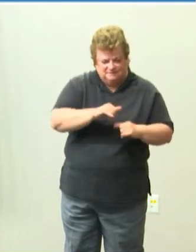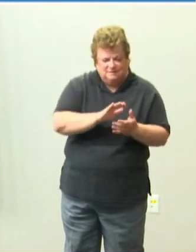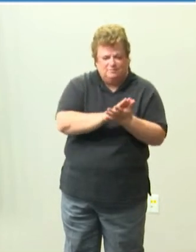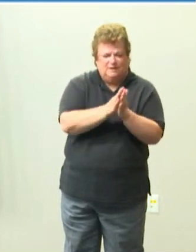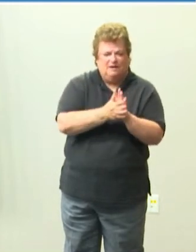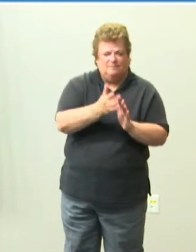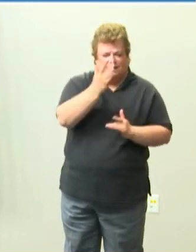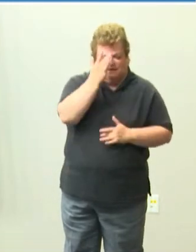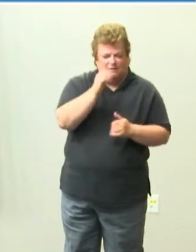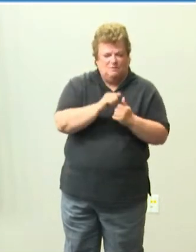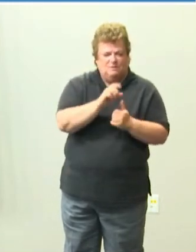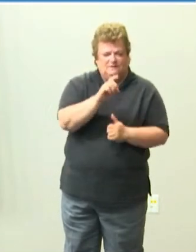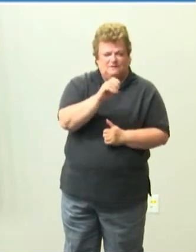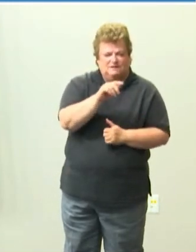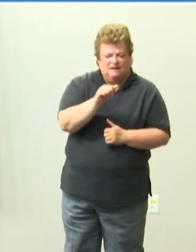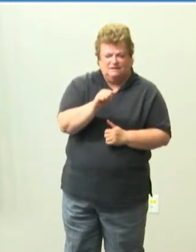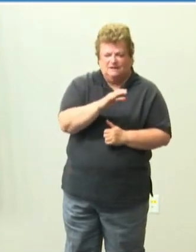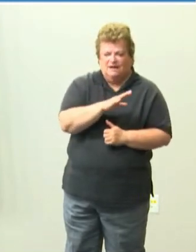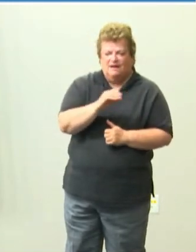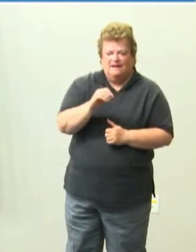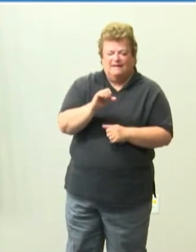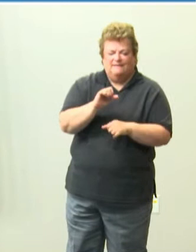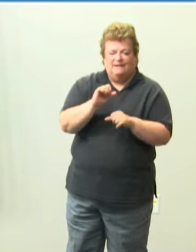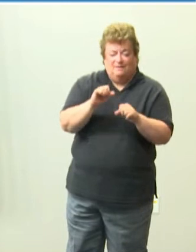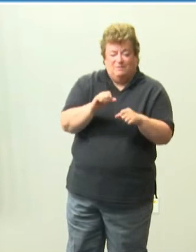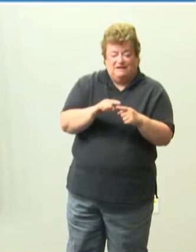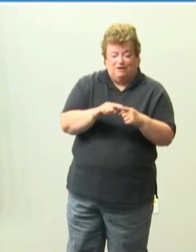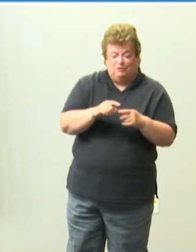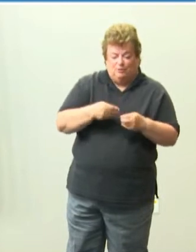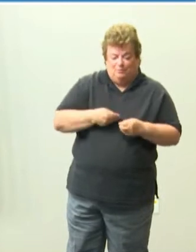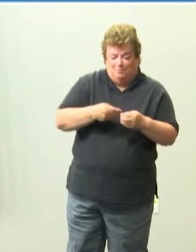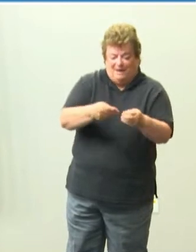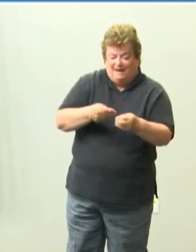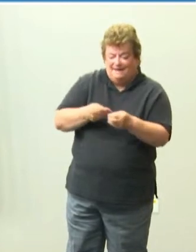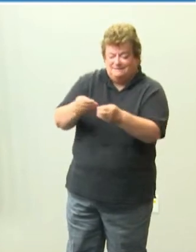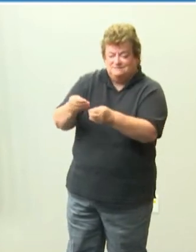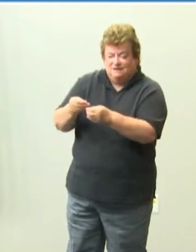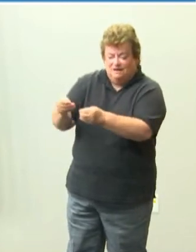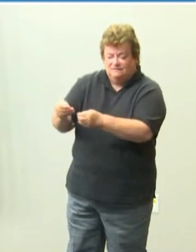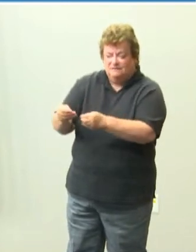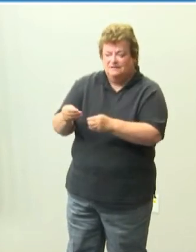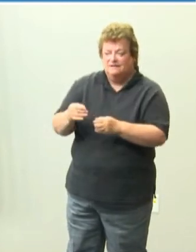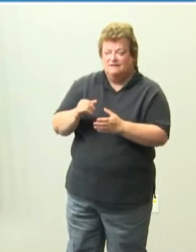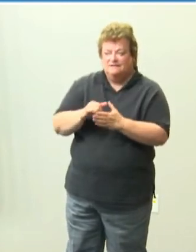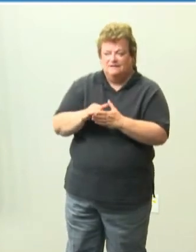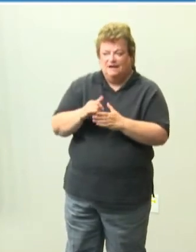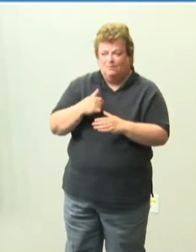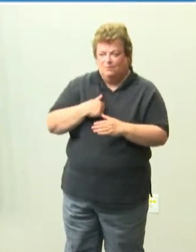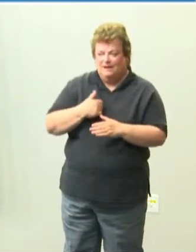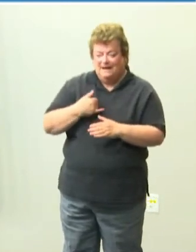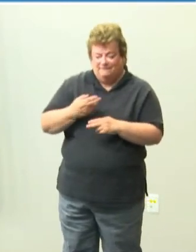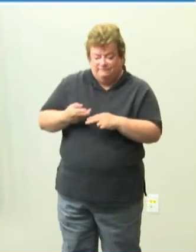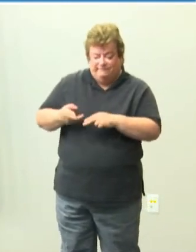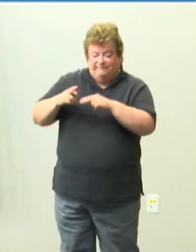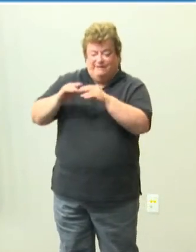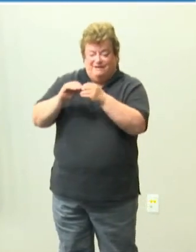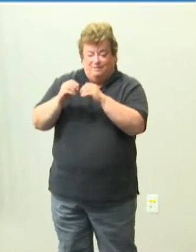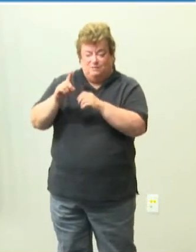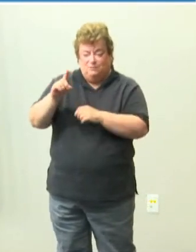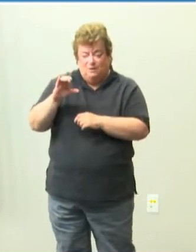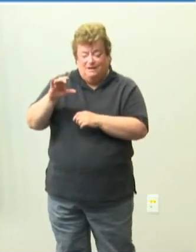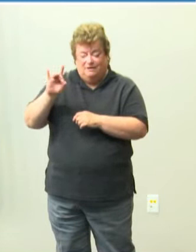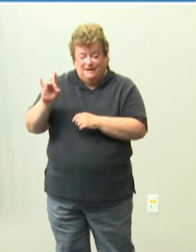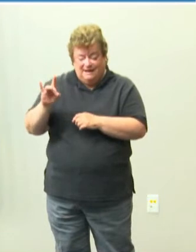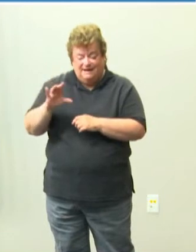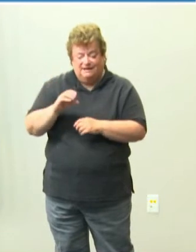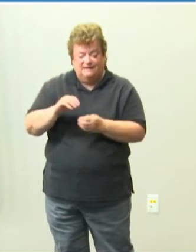Delta and having the ability to spread that, our increased case numbers at over 108 a day, the number of deaths. I think